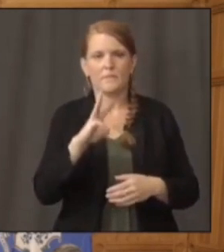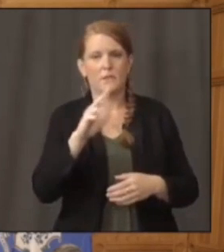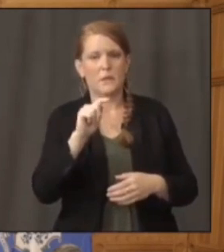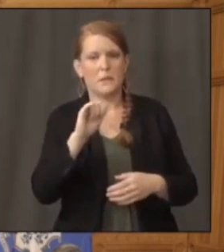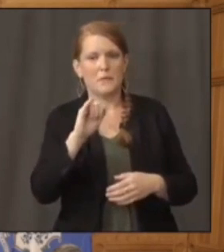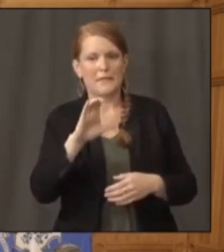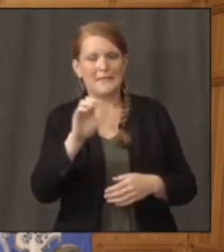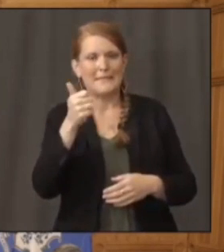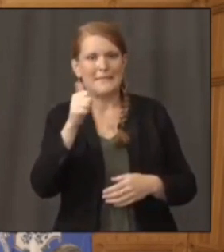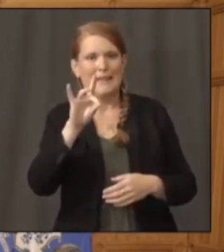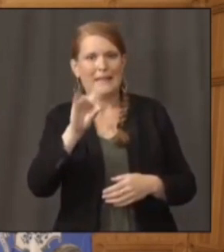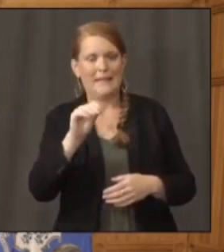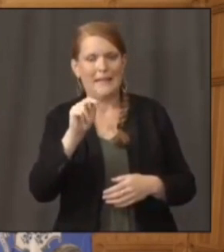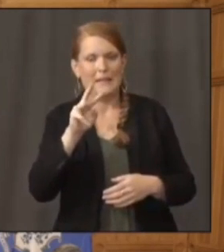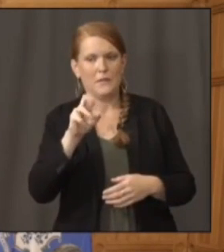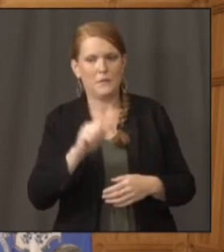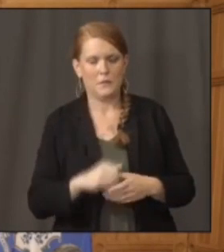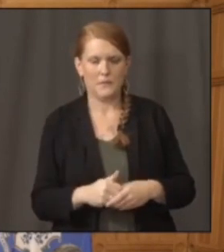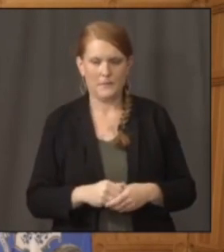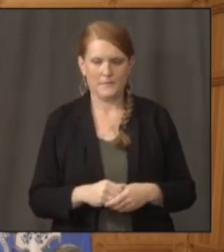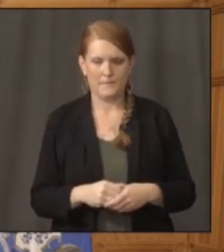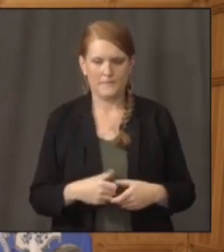WTIC 1080 News.